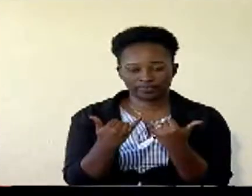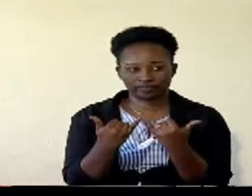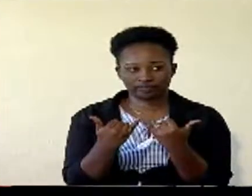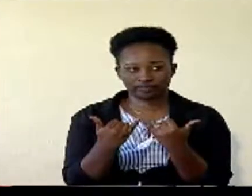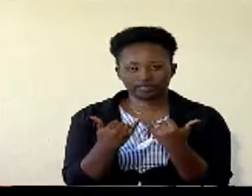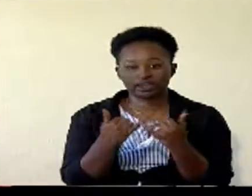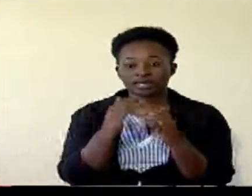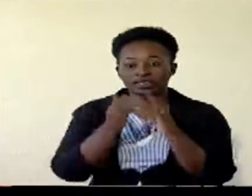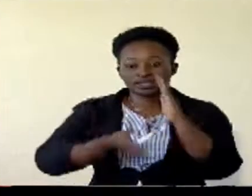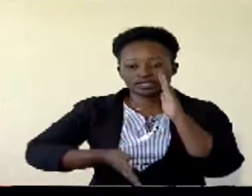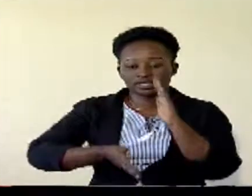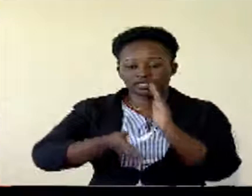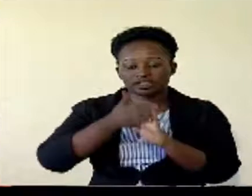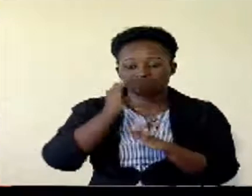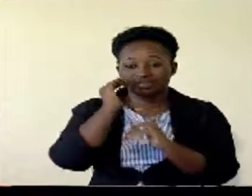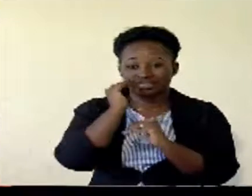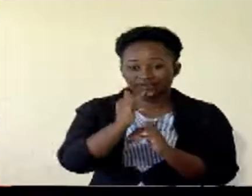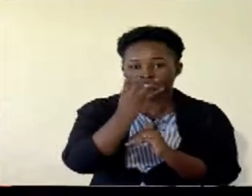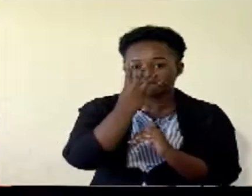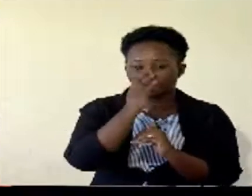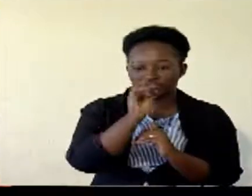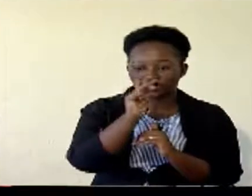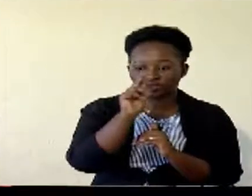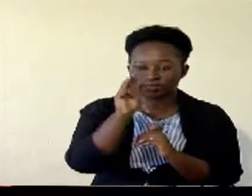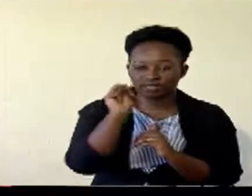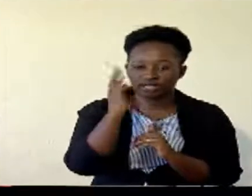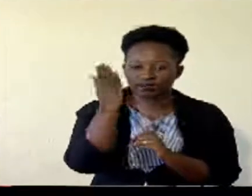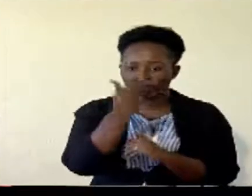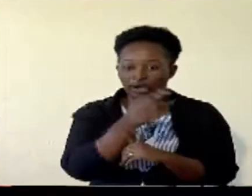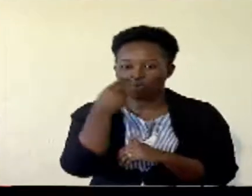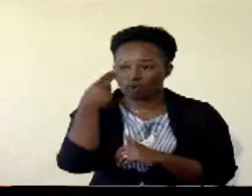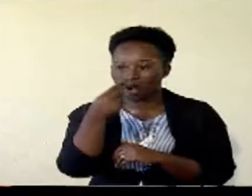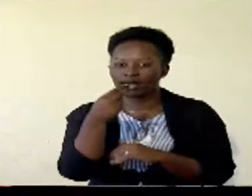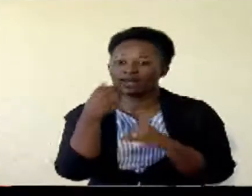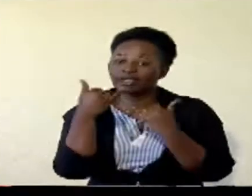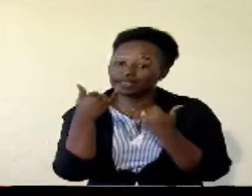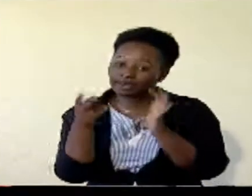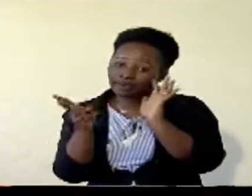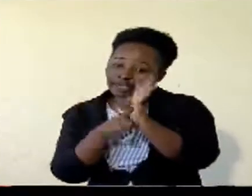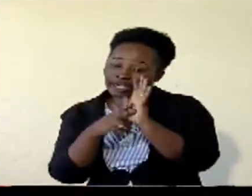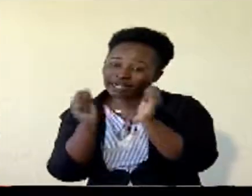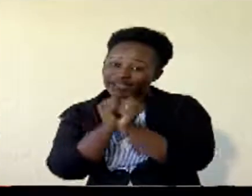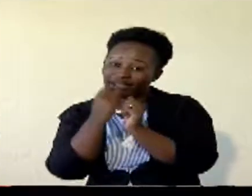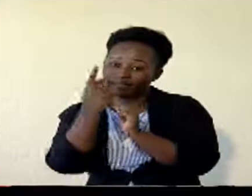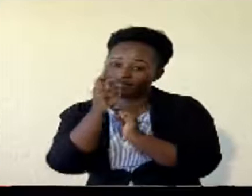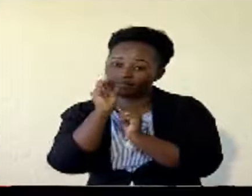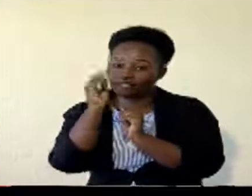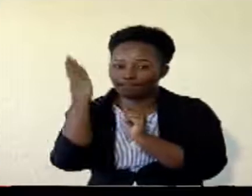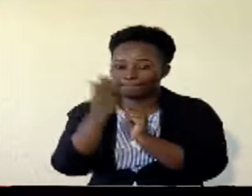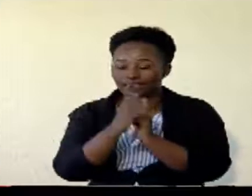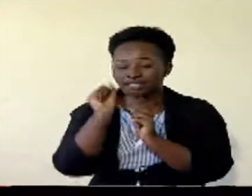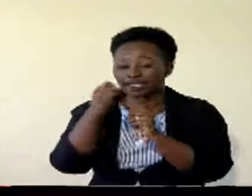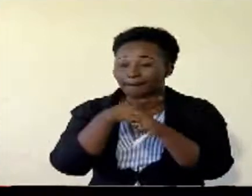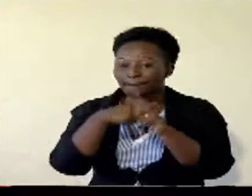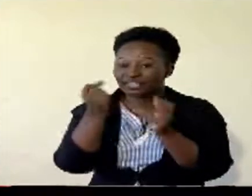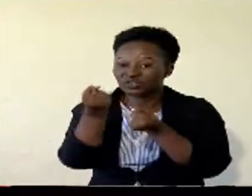speed limit is 40 kilometers per hour, but 40 kilometers per hour is 11 meters per second. This driver is